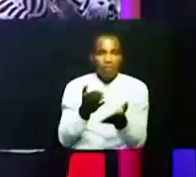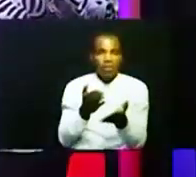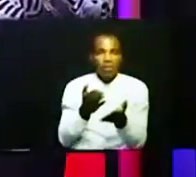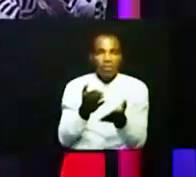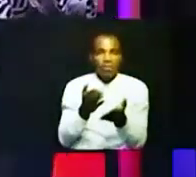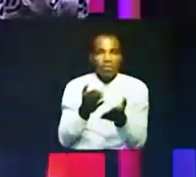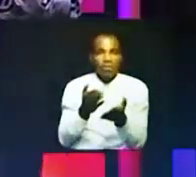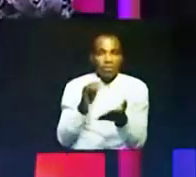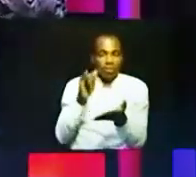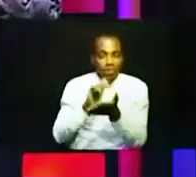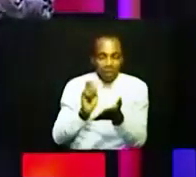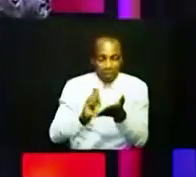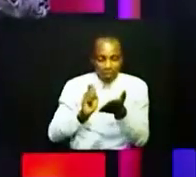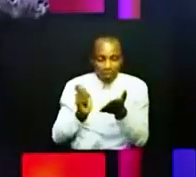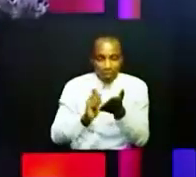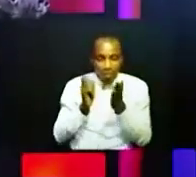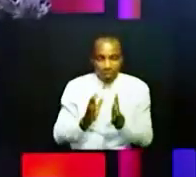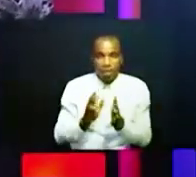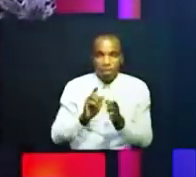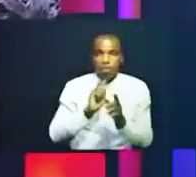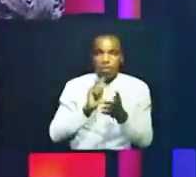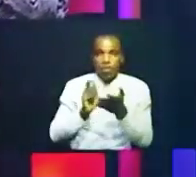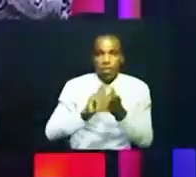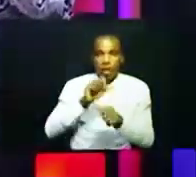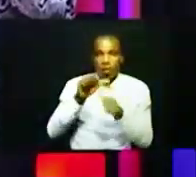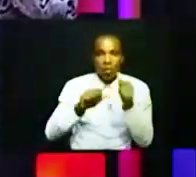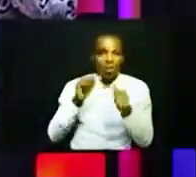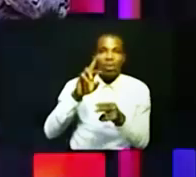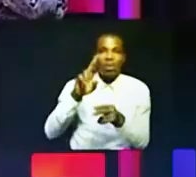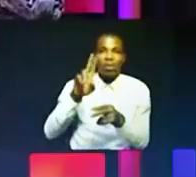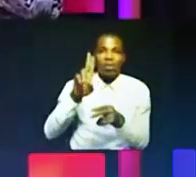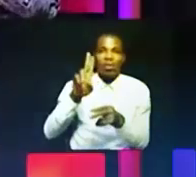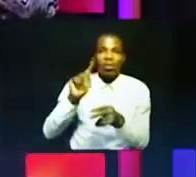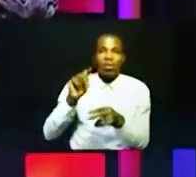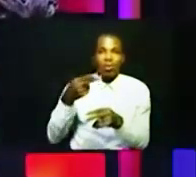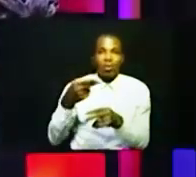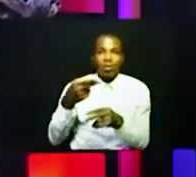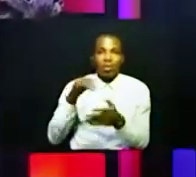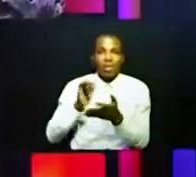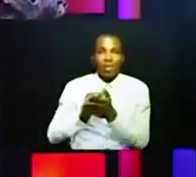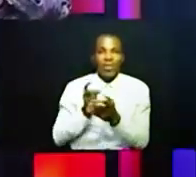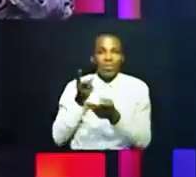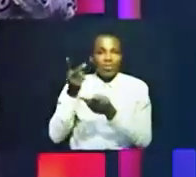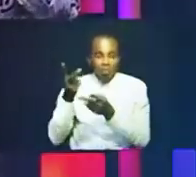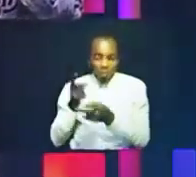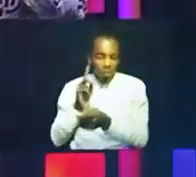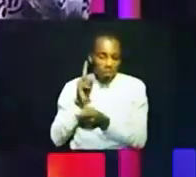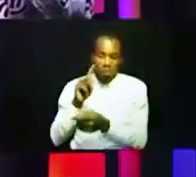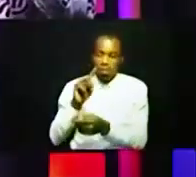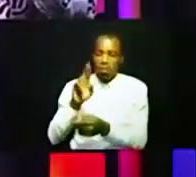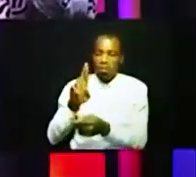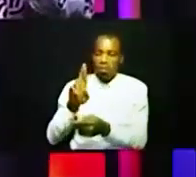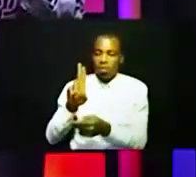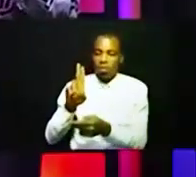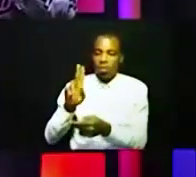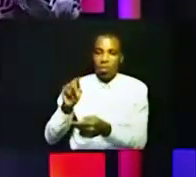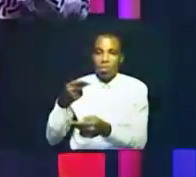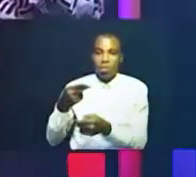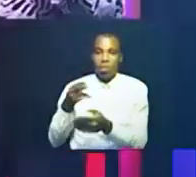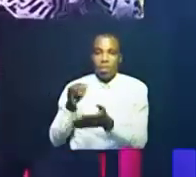Ruth Peel's visit to a university classroom. Okay, so far Ruth Peel's